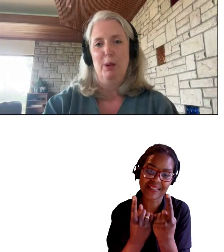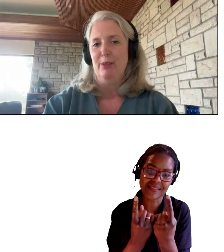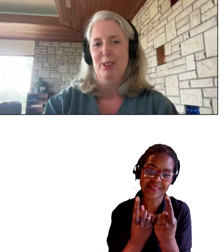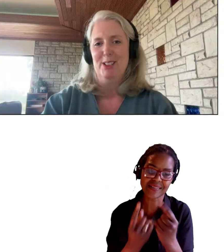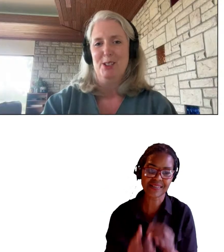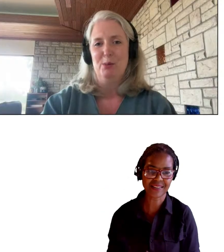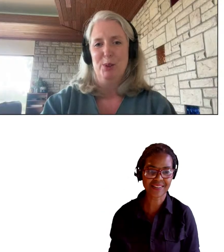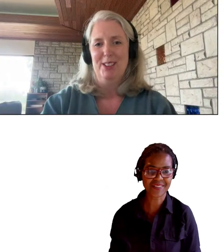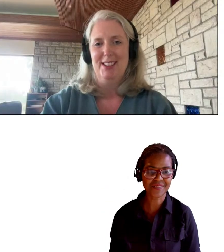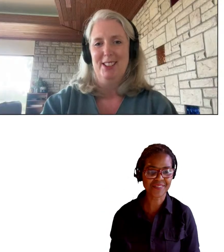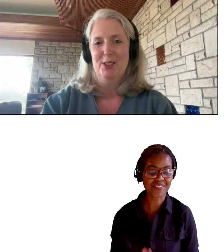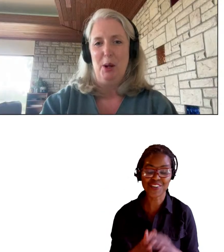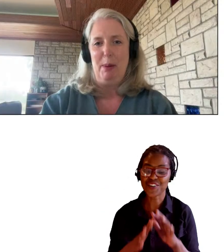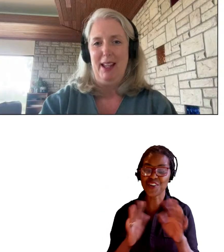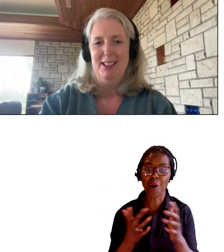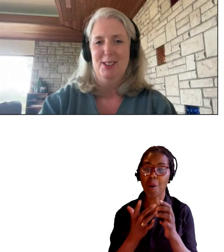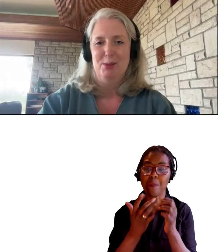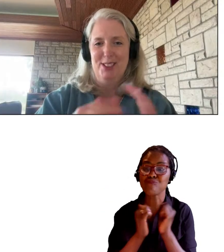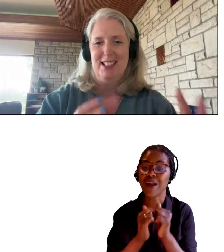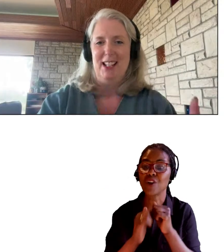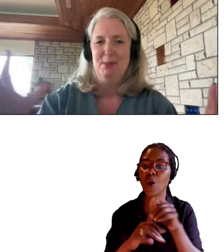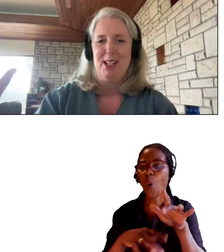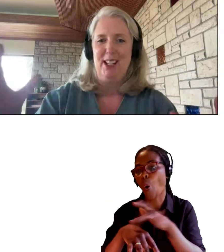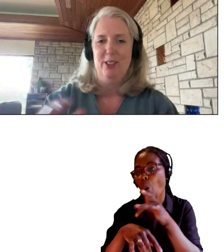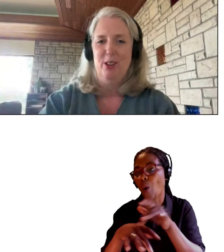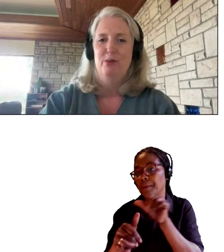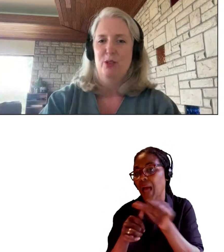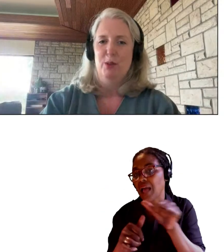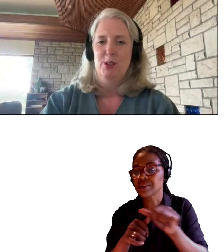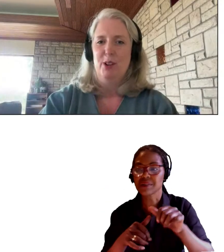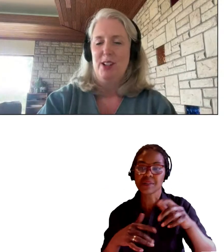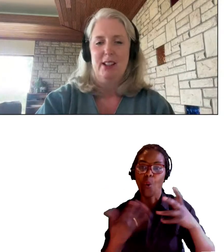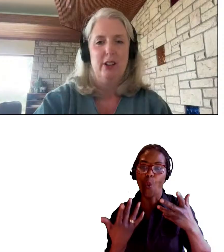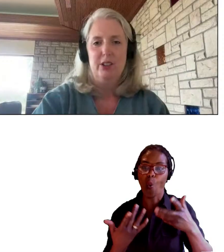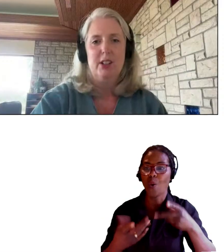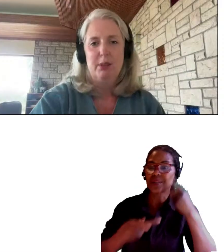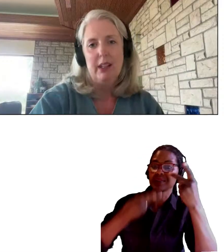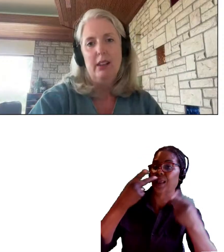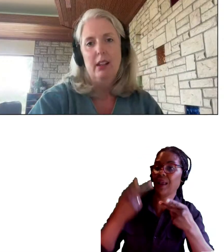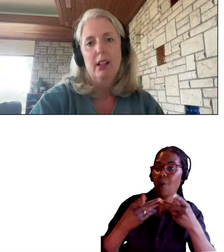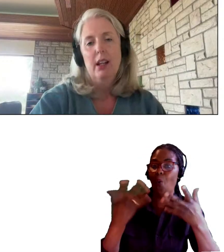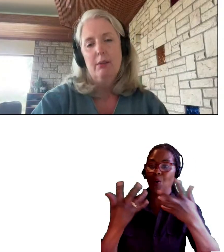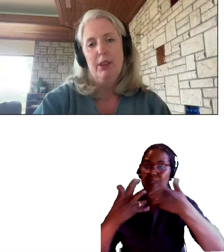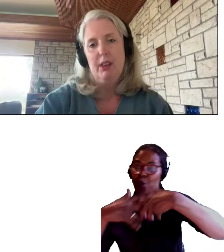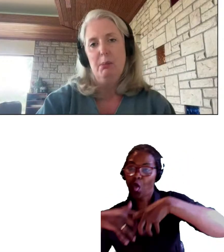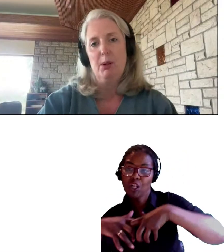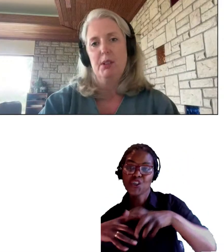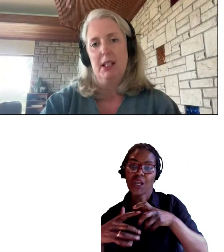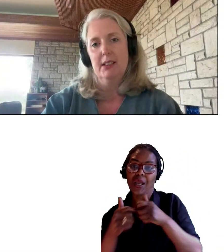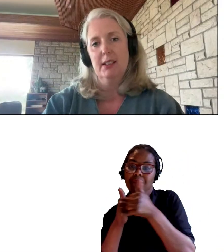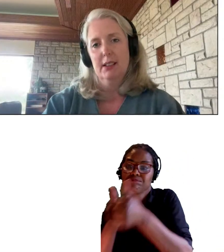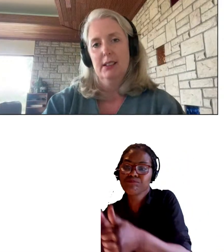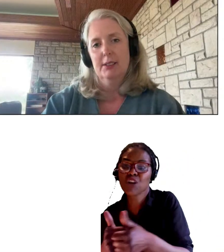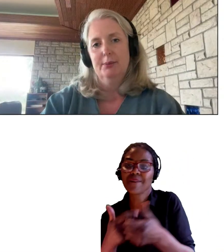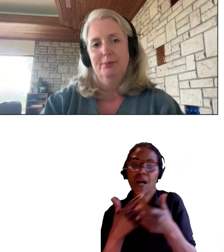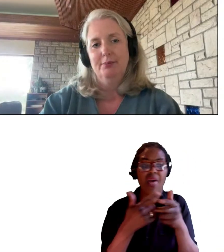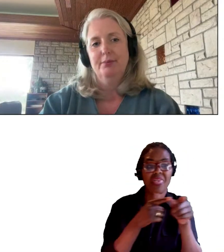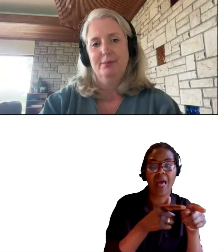So no preference towards, there's not a bias towards any particular art form or technology within the